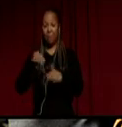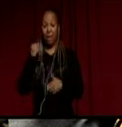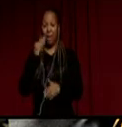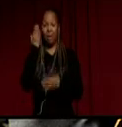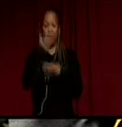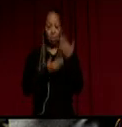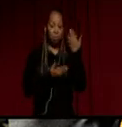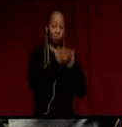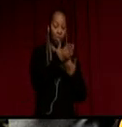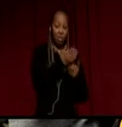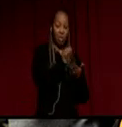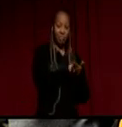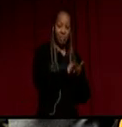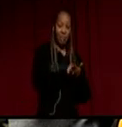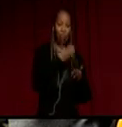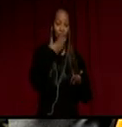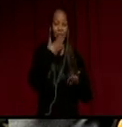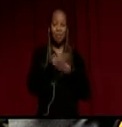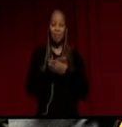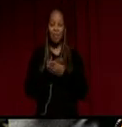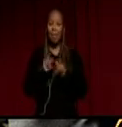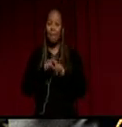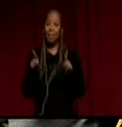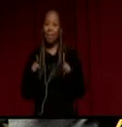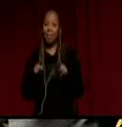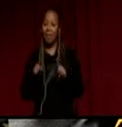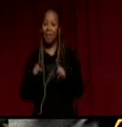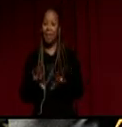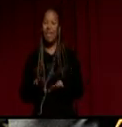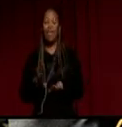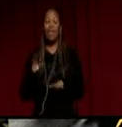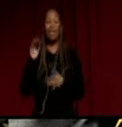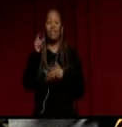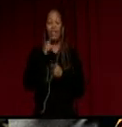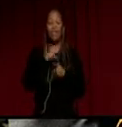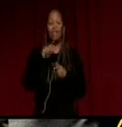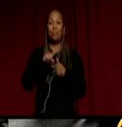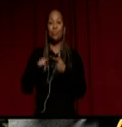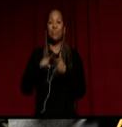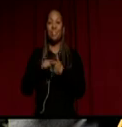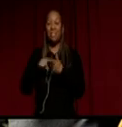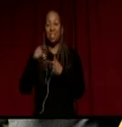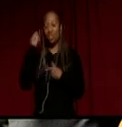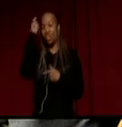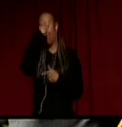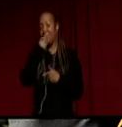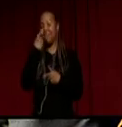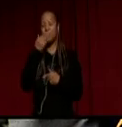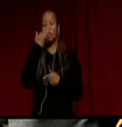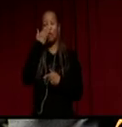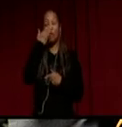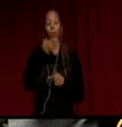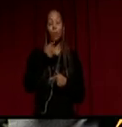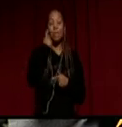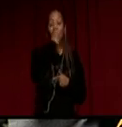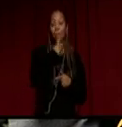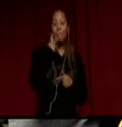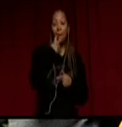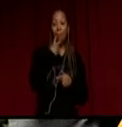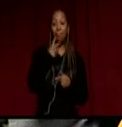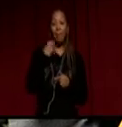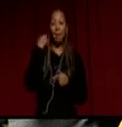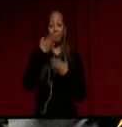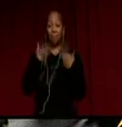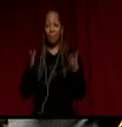wash your hands and you think you're doing a good thing. Then you touch your face and wipe your eye and you rub your nose and you rub your mouth. And that stuff that's on